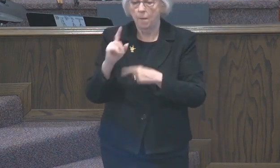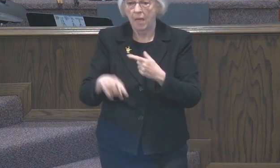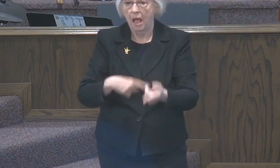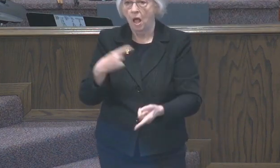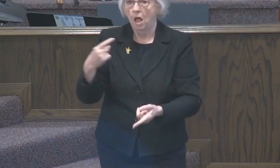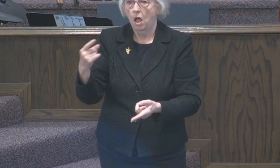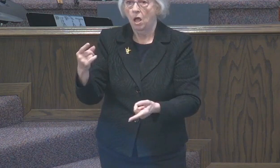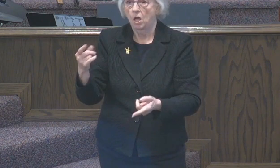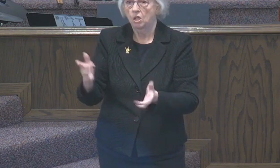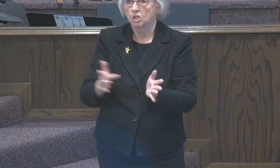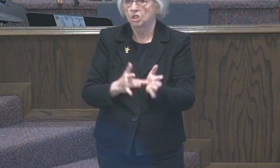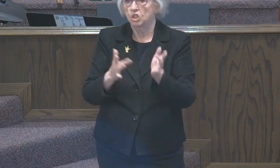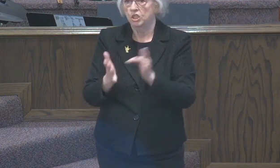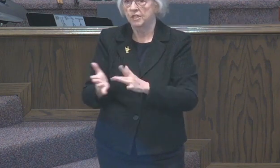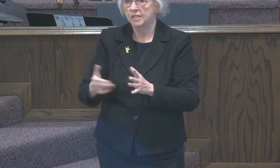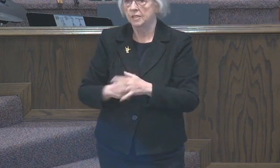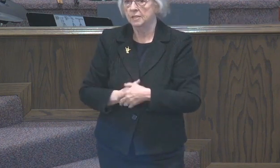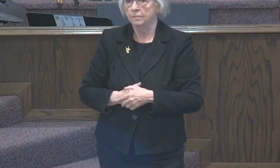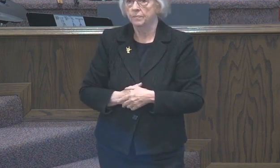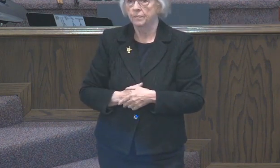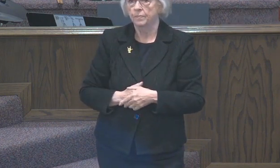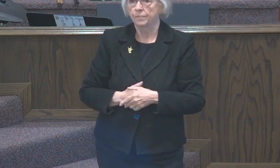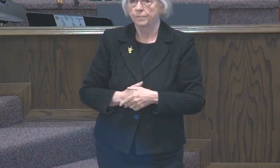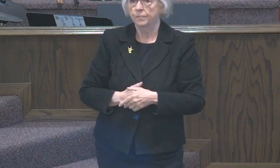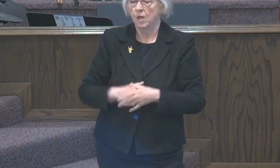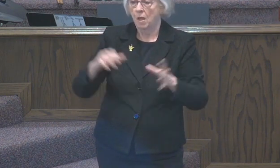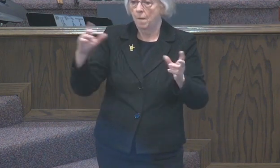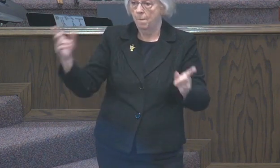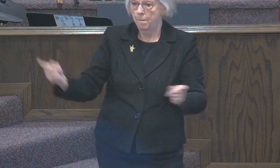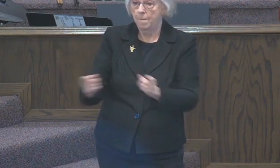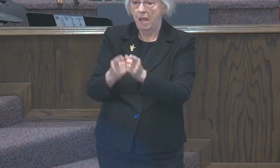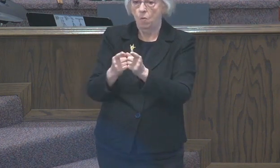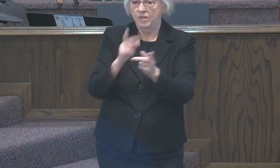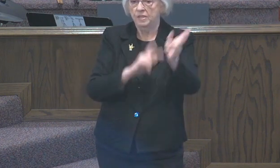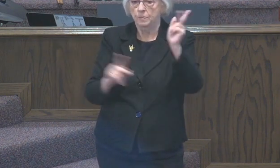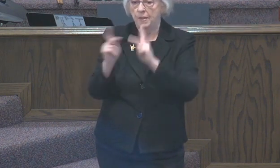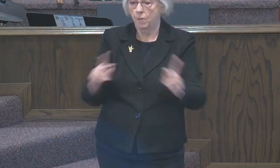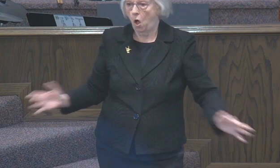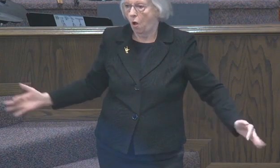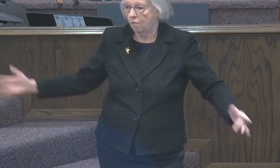Jesus' message in the Sermon on the Mount was to a specific group of people.